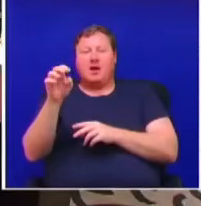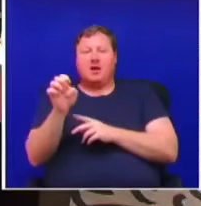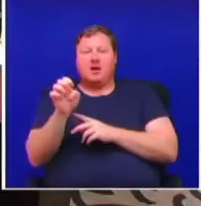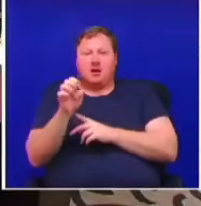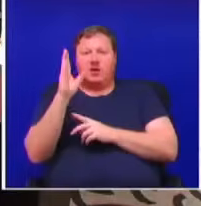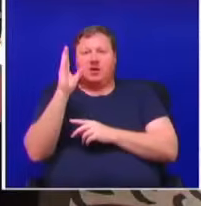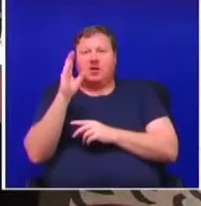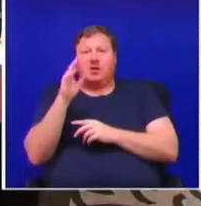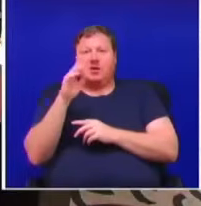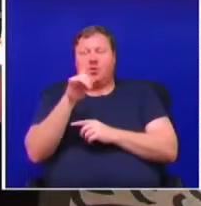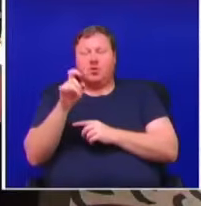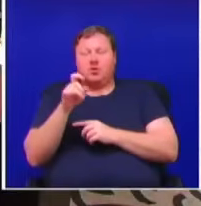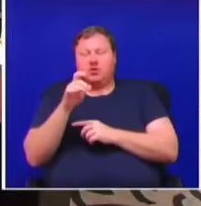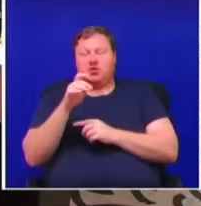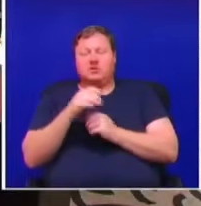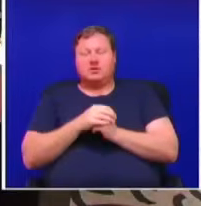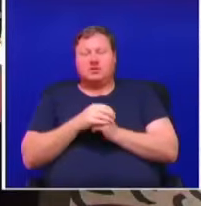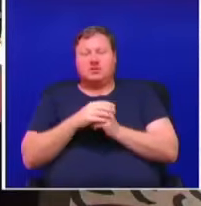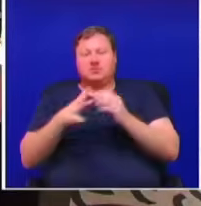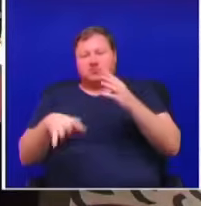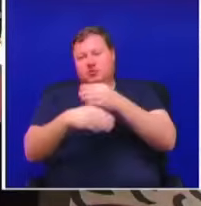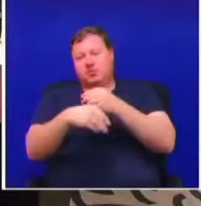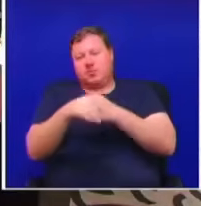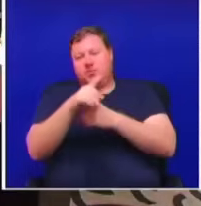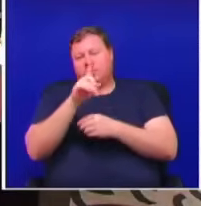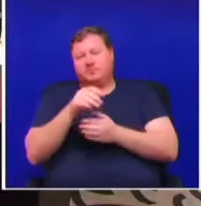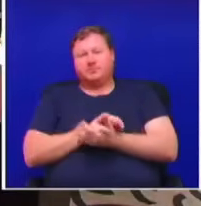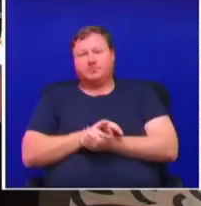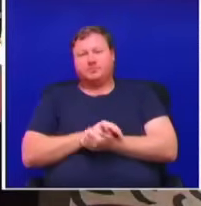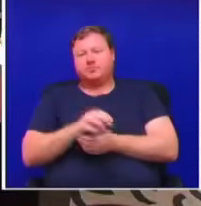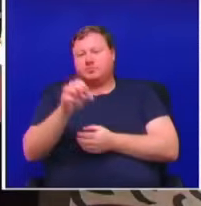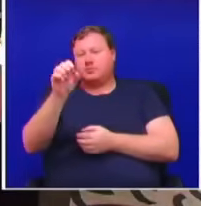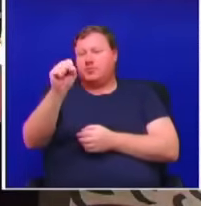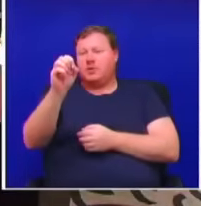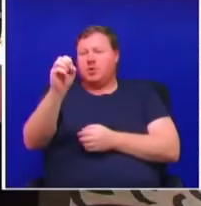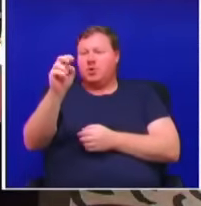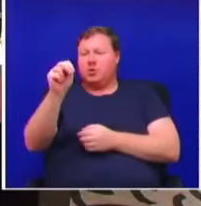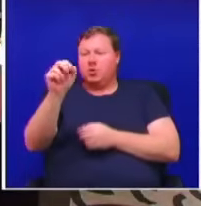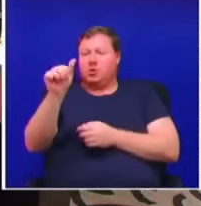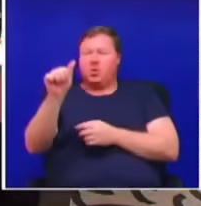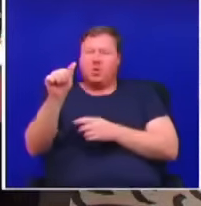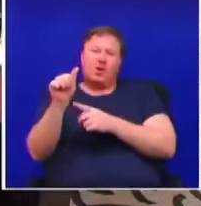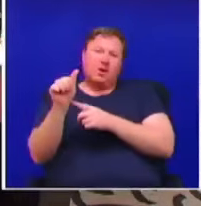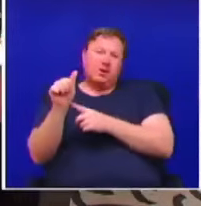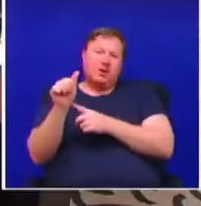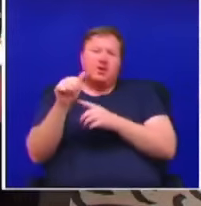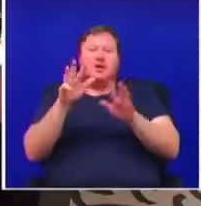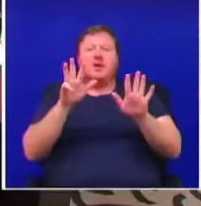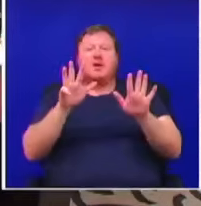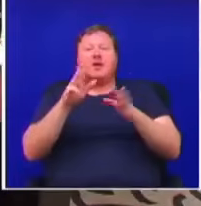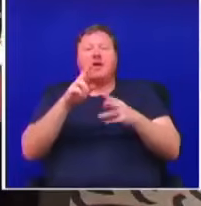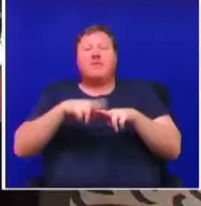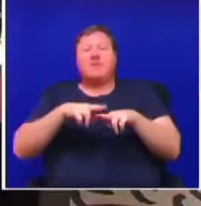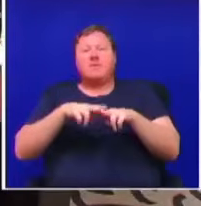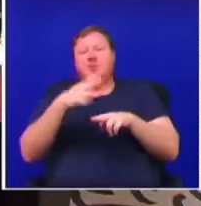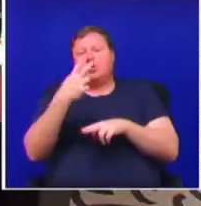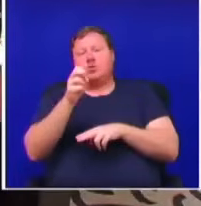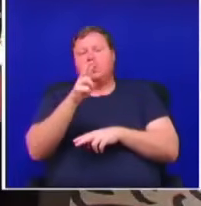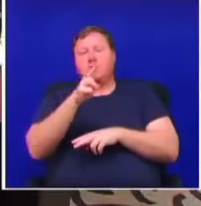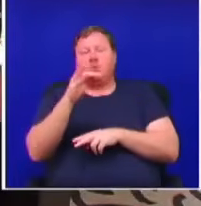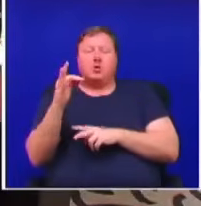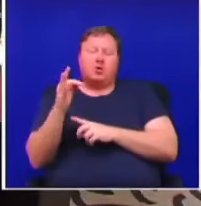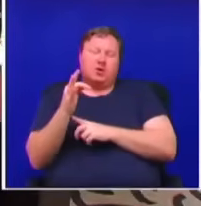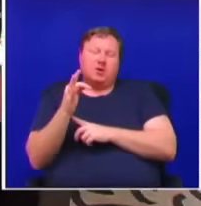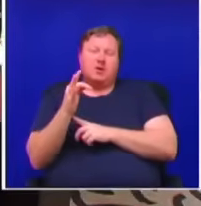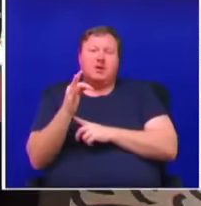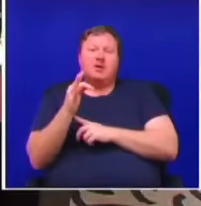his behalf. The question is considering his State of the Nation address on 9 February 2023, in which